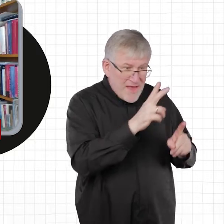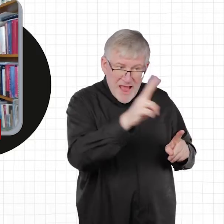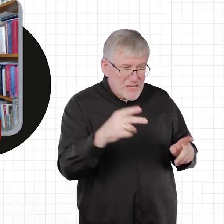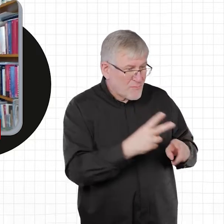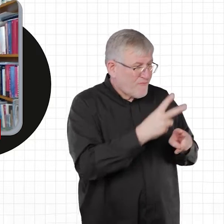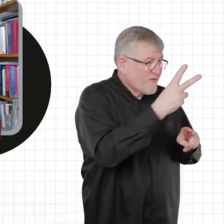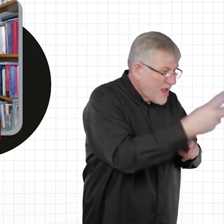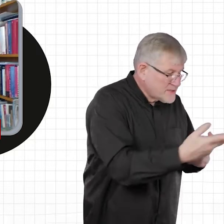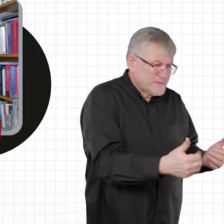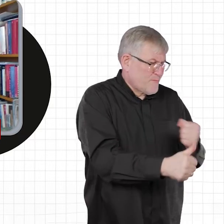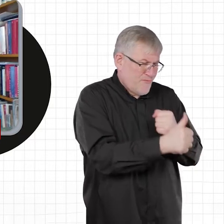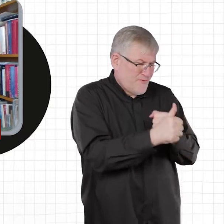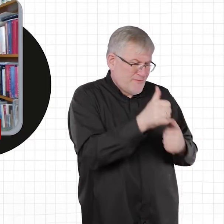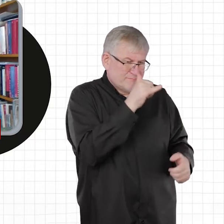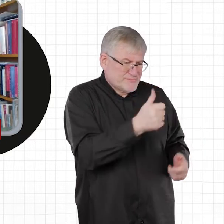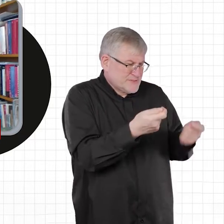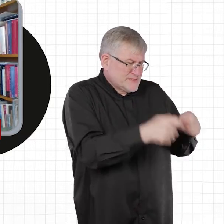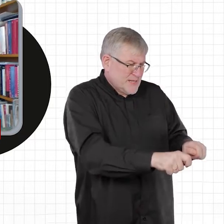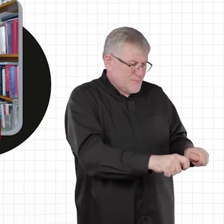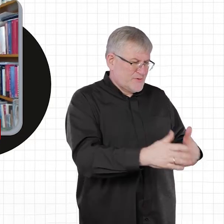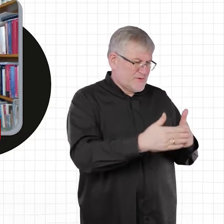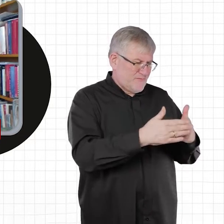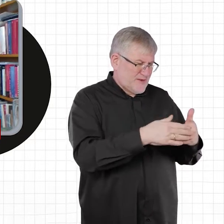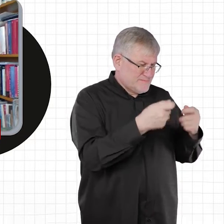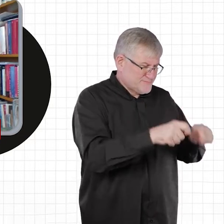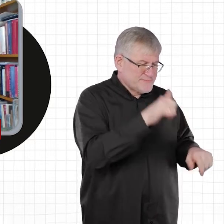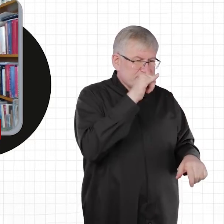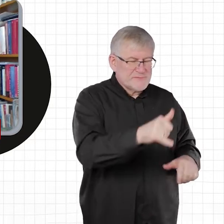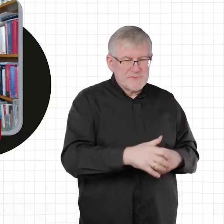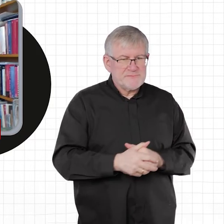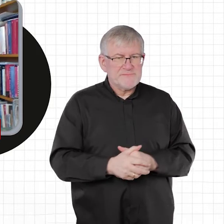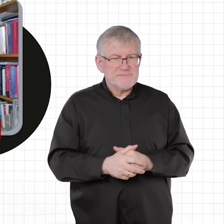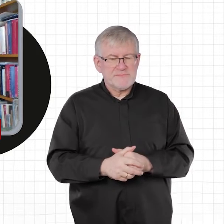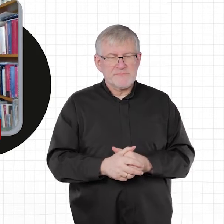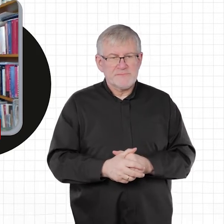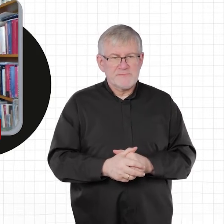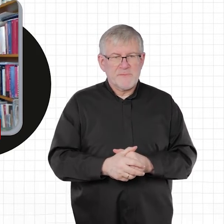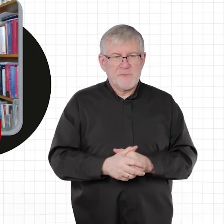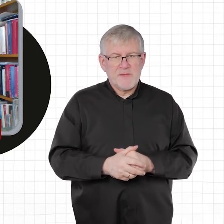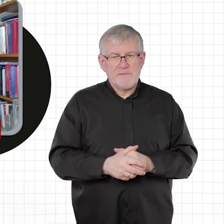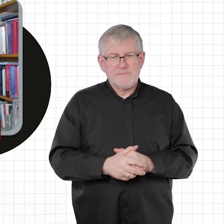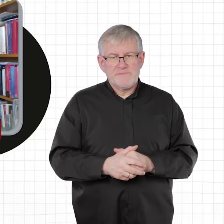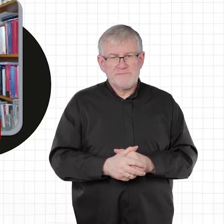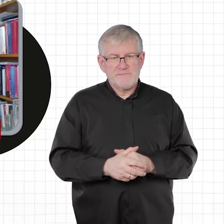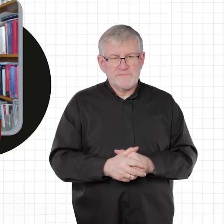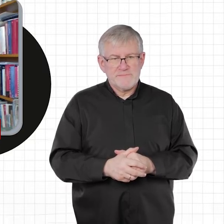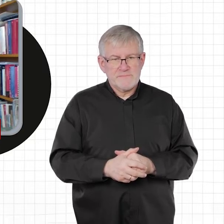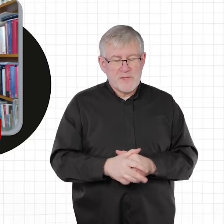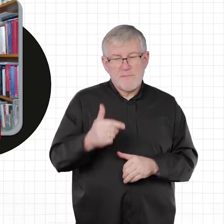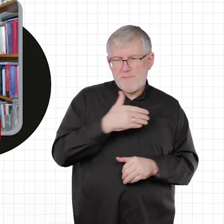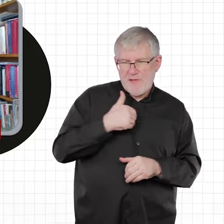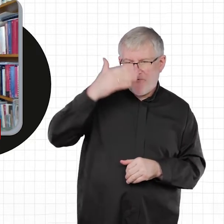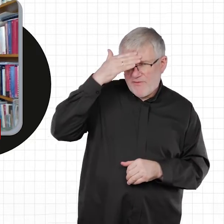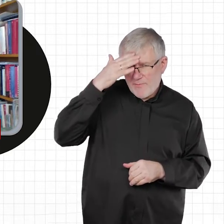it, but after 4 or 5 months. and before her,